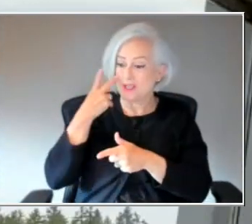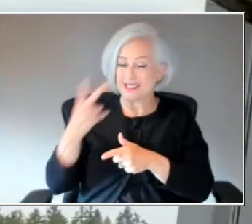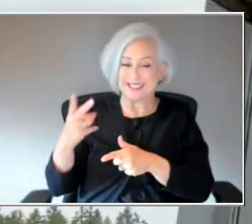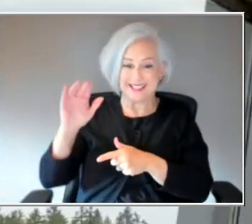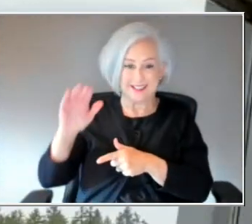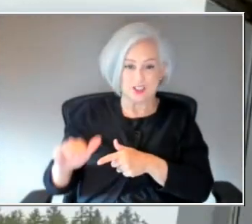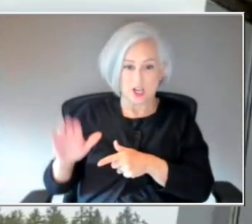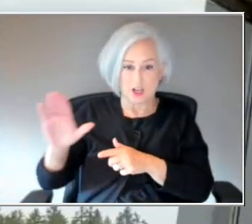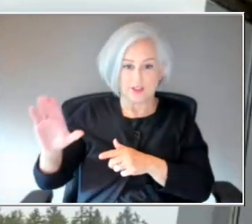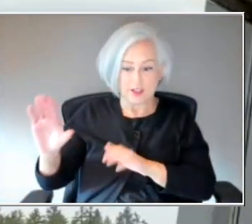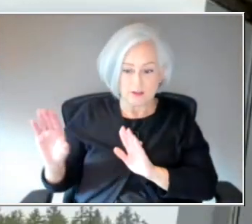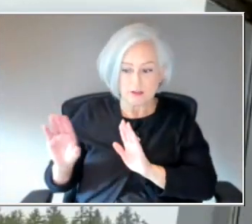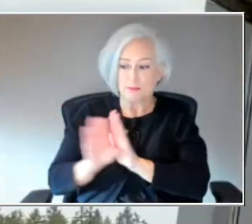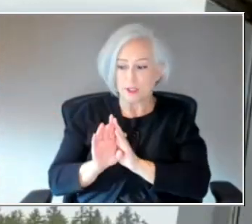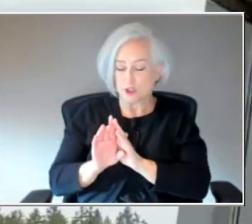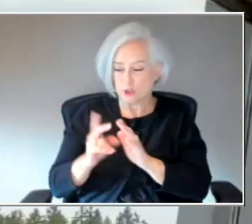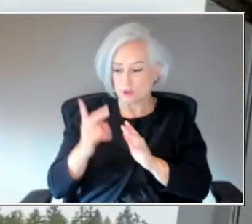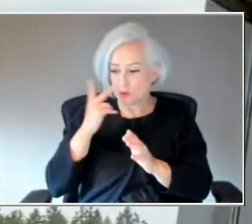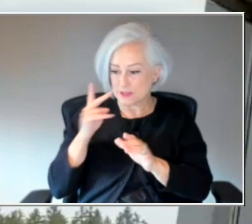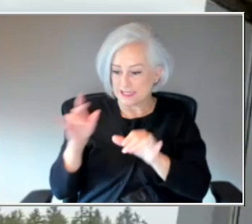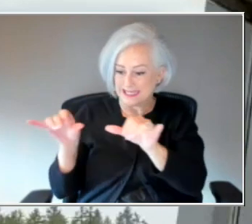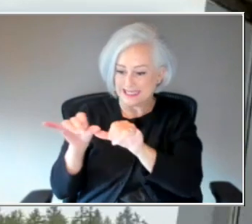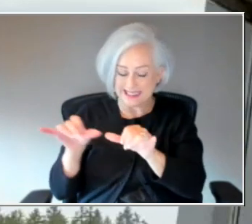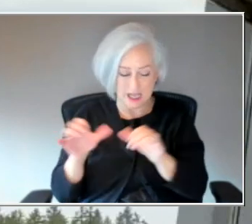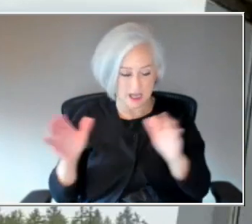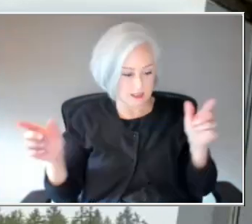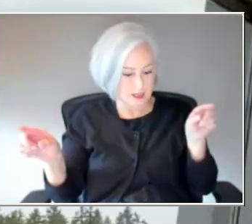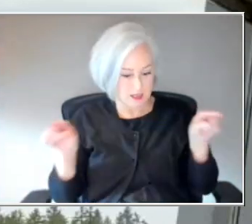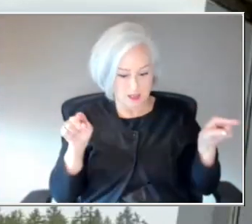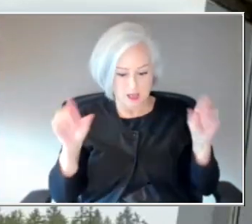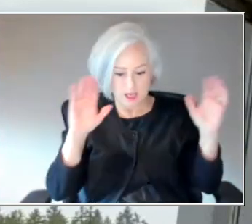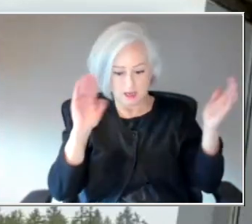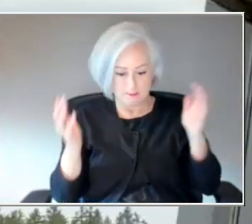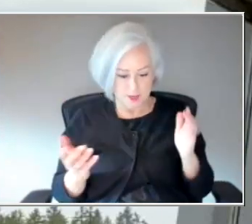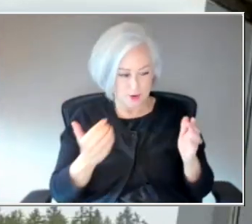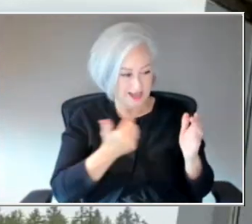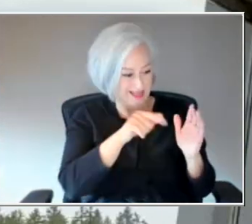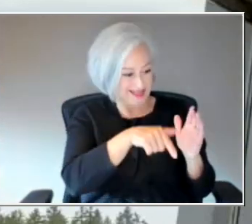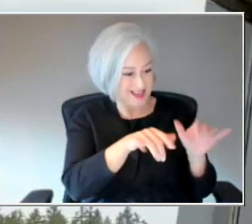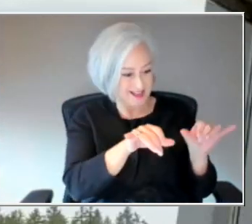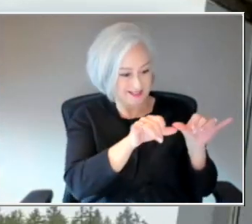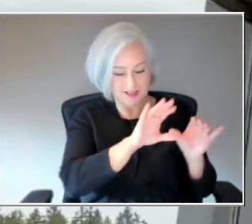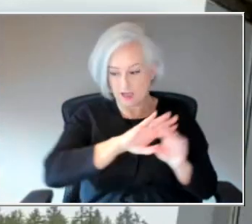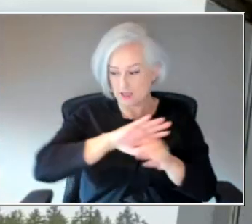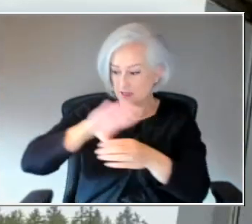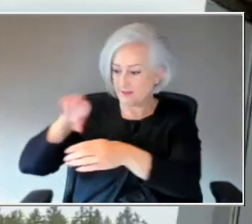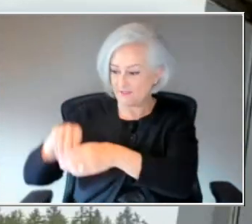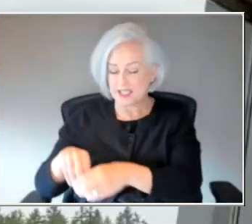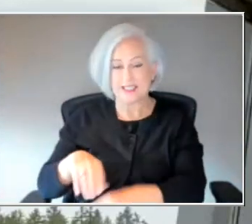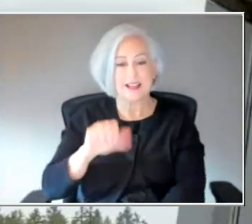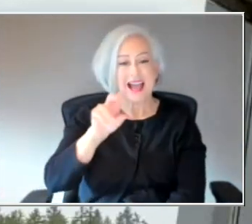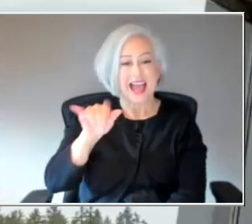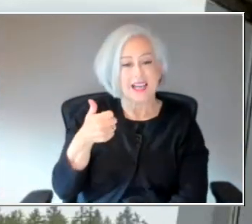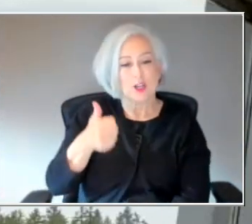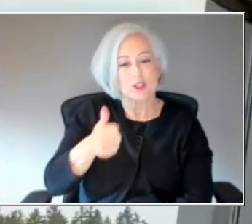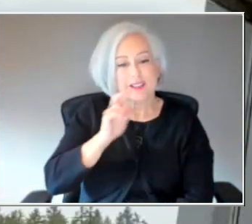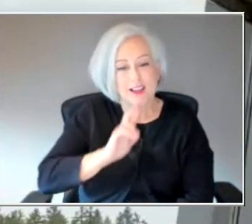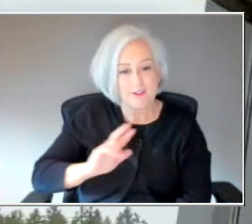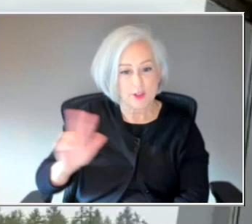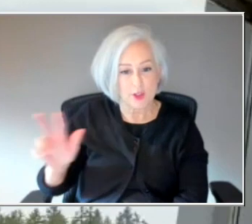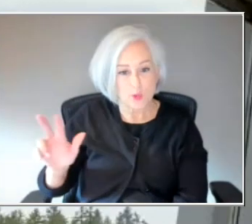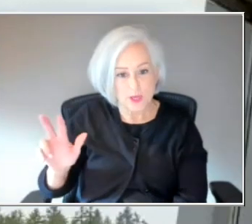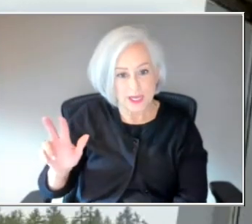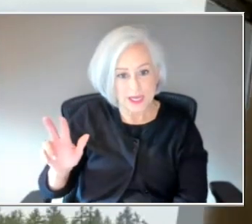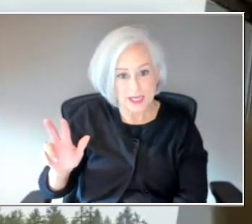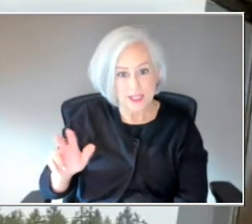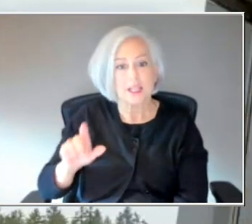young child. We do them, age 2, Addie is 3. So we have to be careful about the size, not only